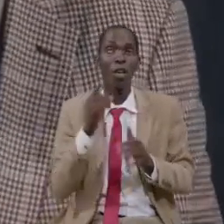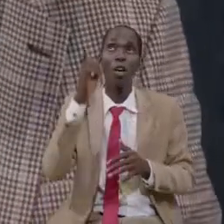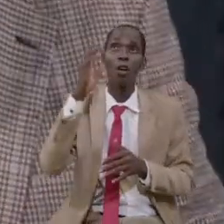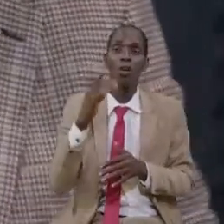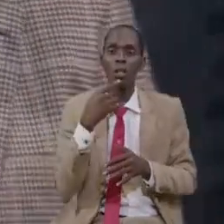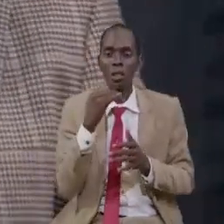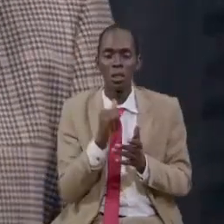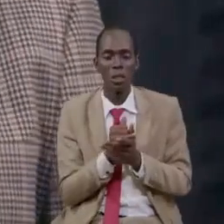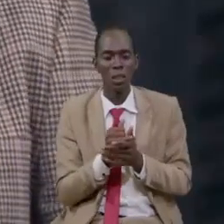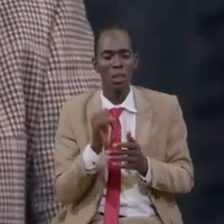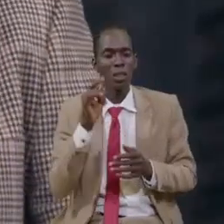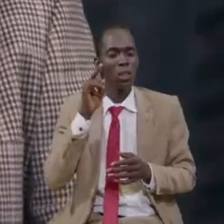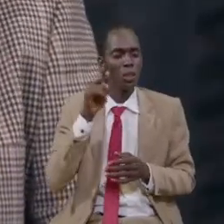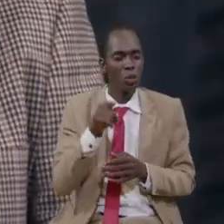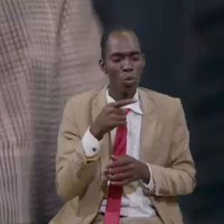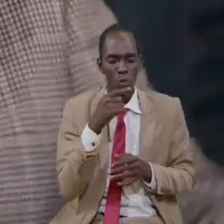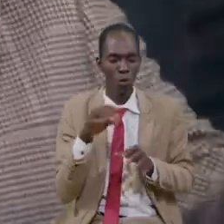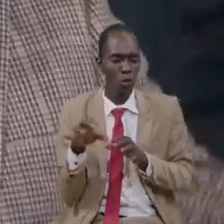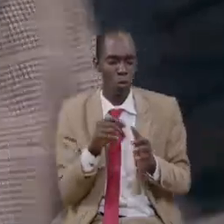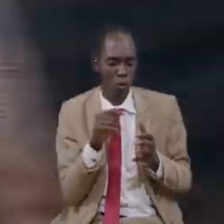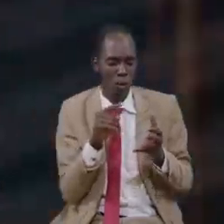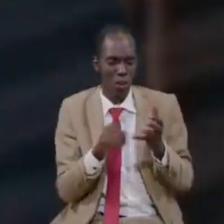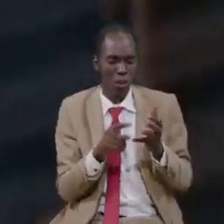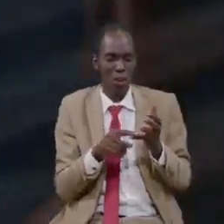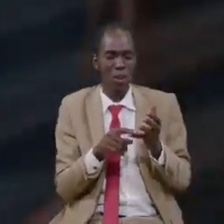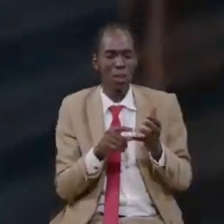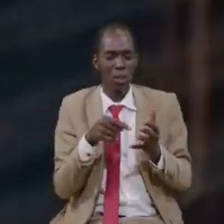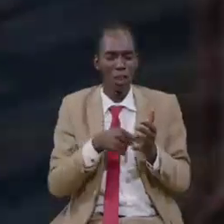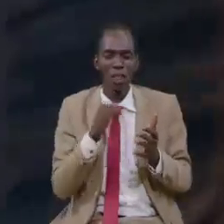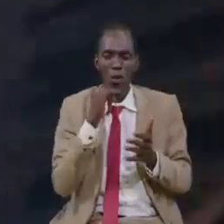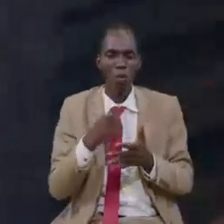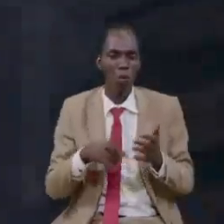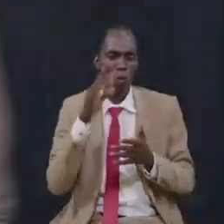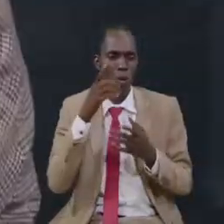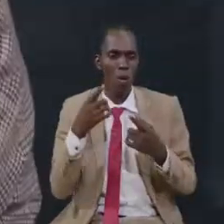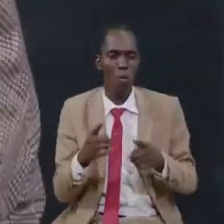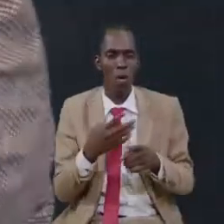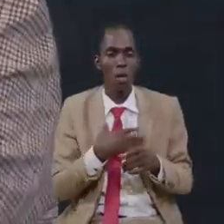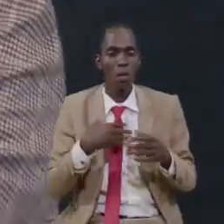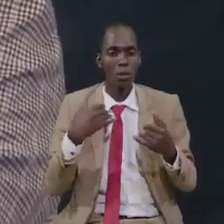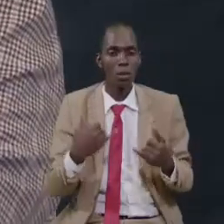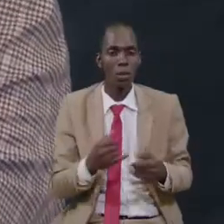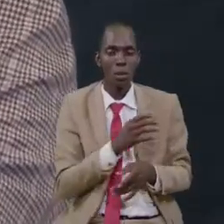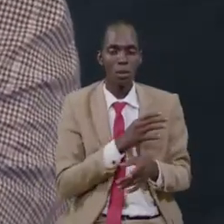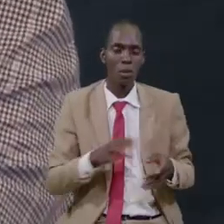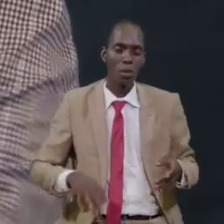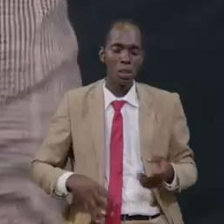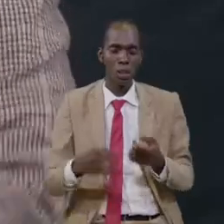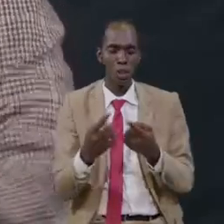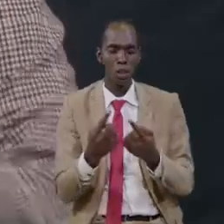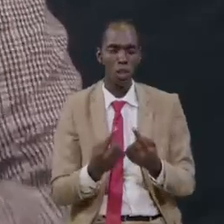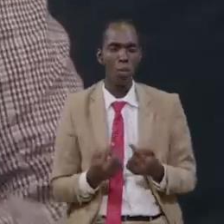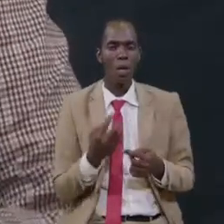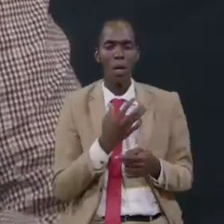that this is what will happen. And now Christ comes and he bears the curse away from